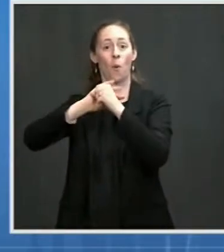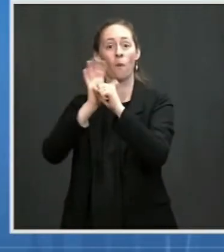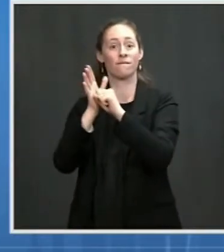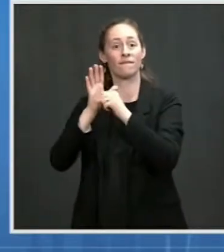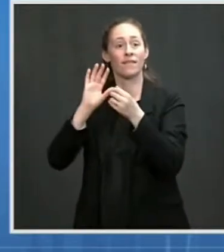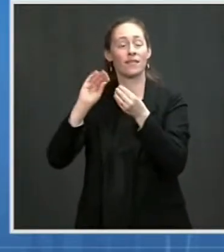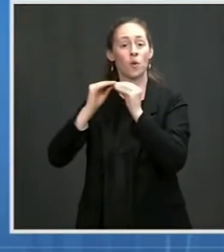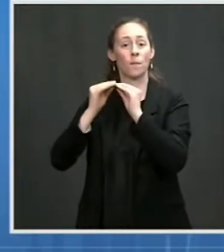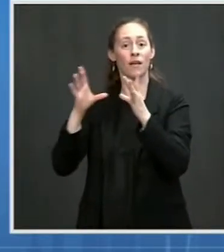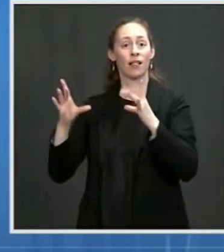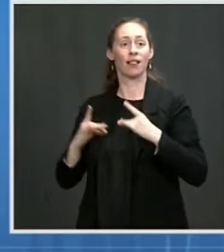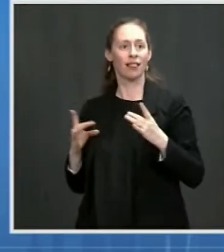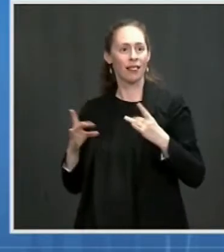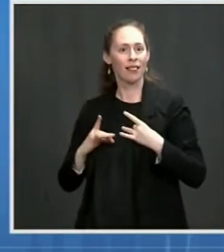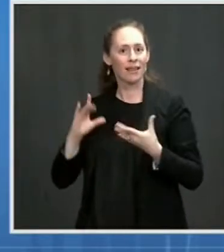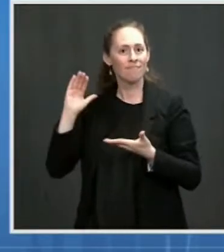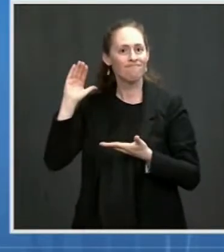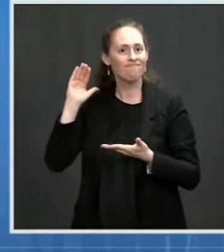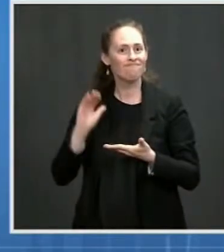Our 7-day average is